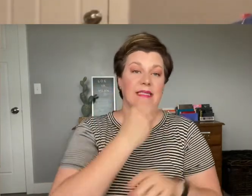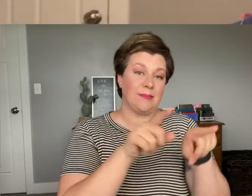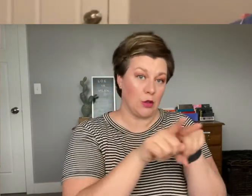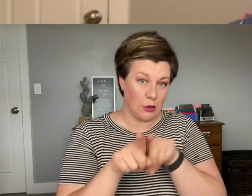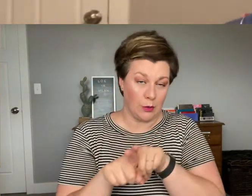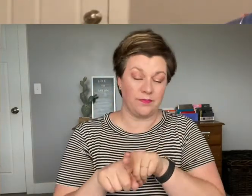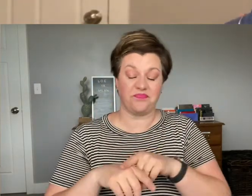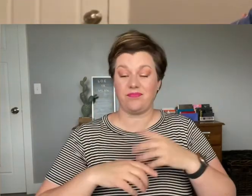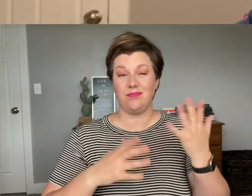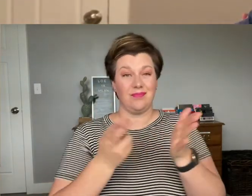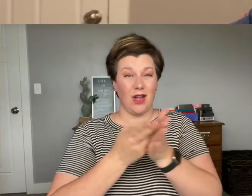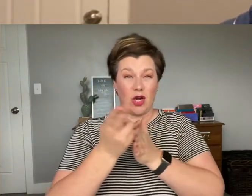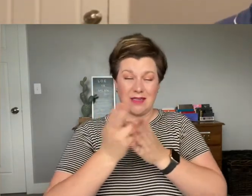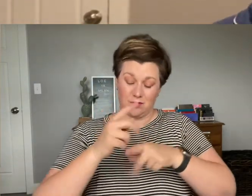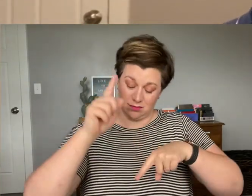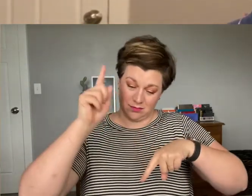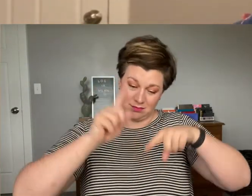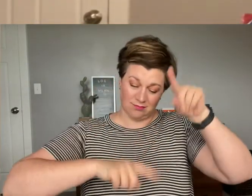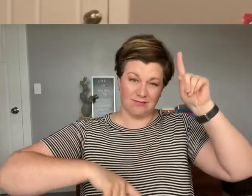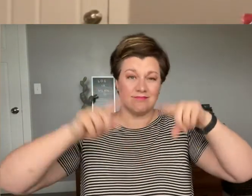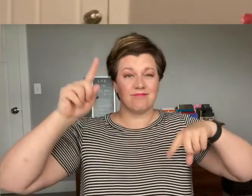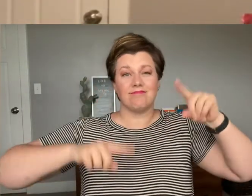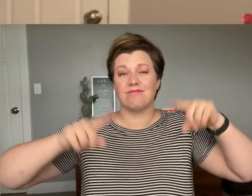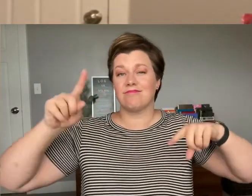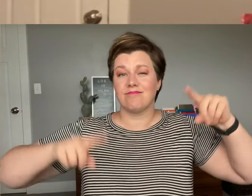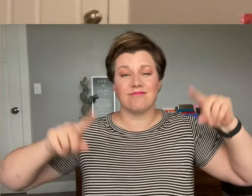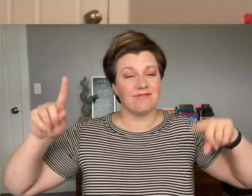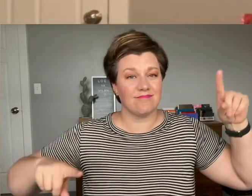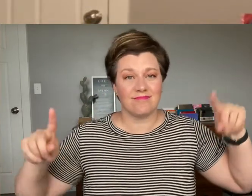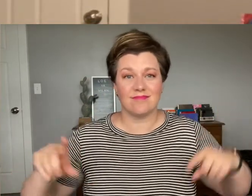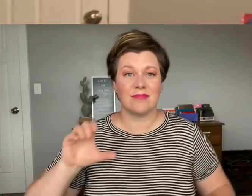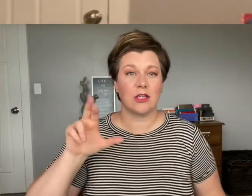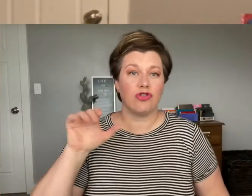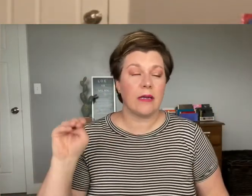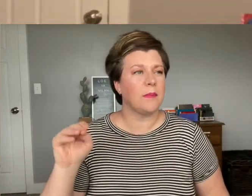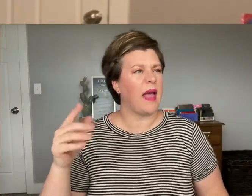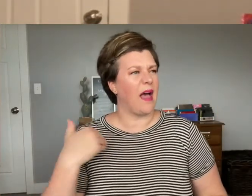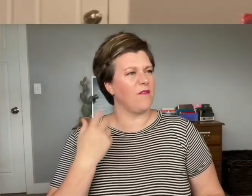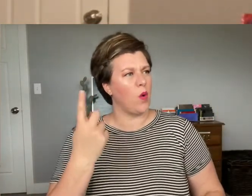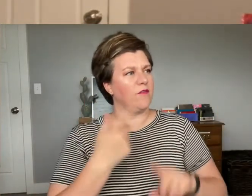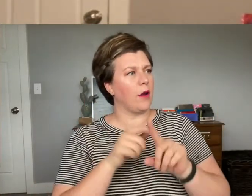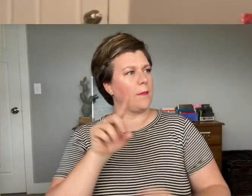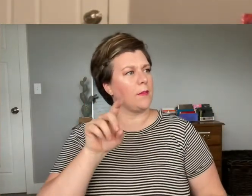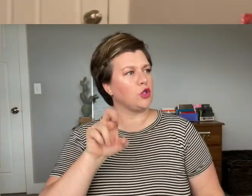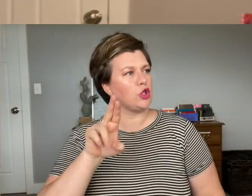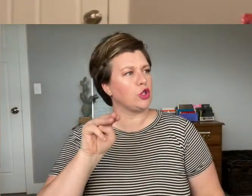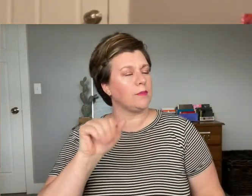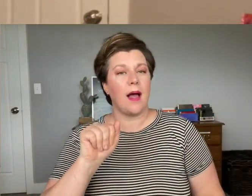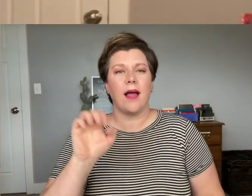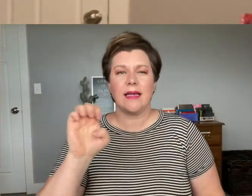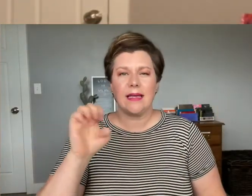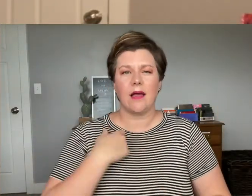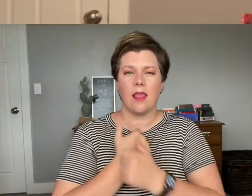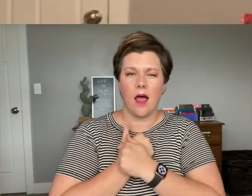can use before bed as well. There are so many different types of creams, and you know, there's one